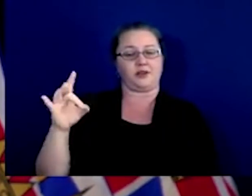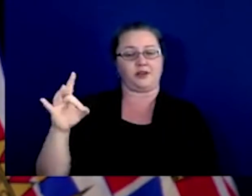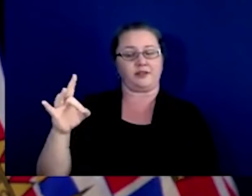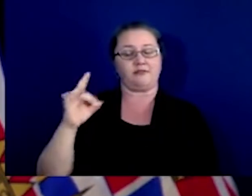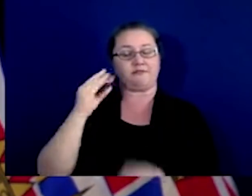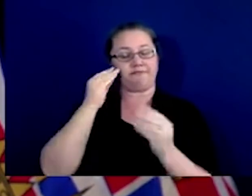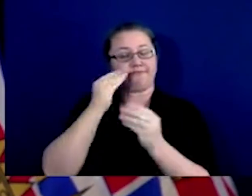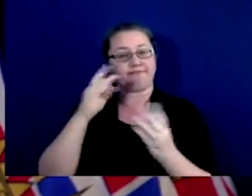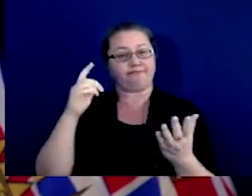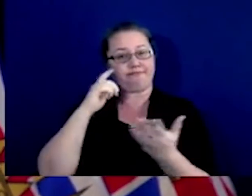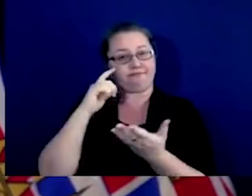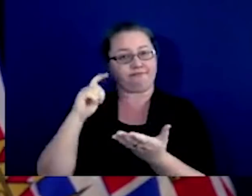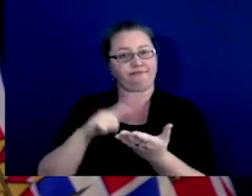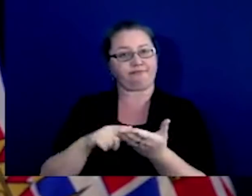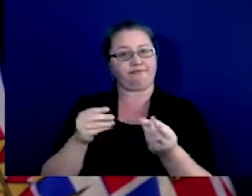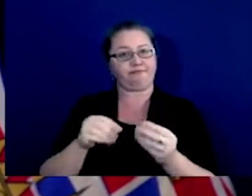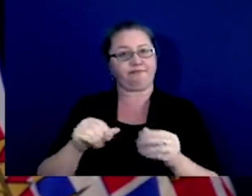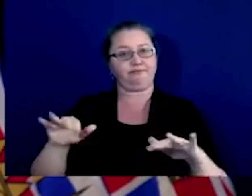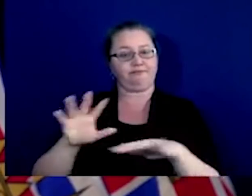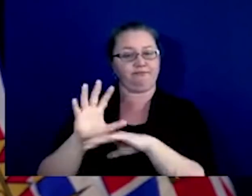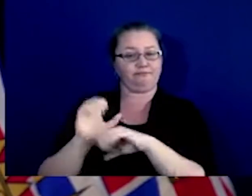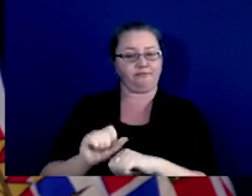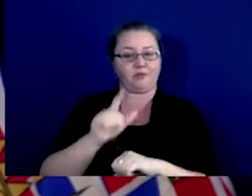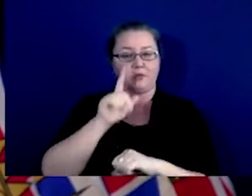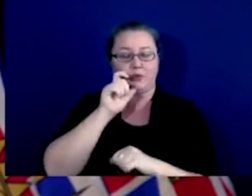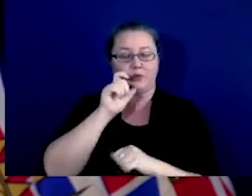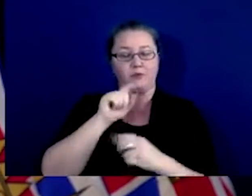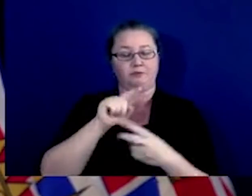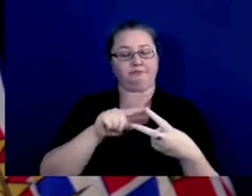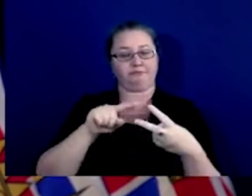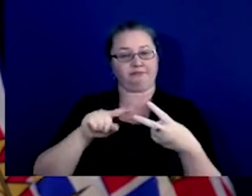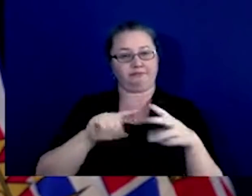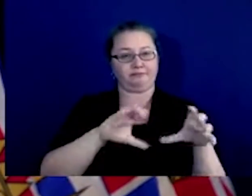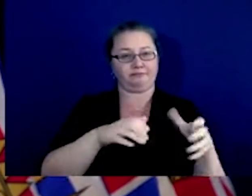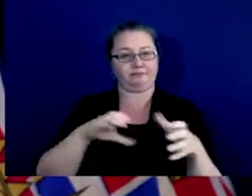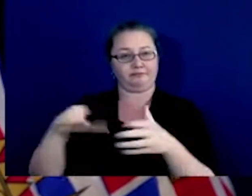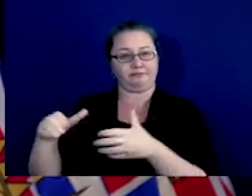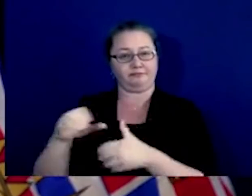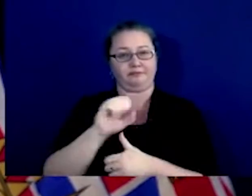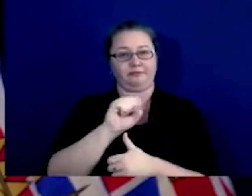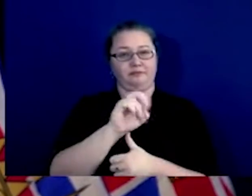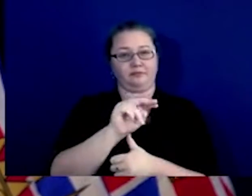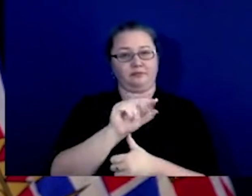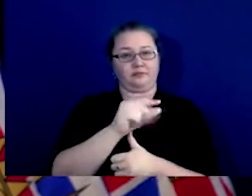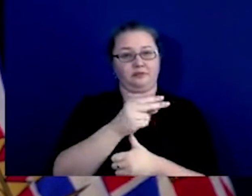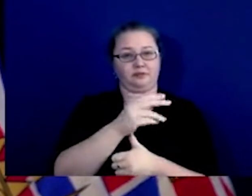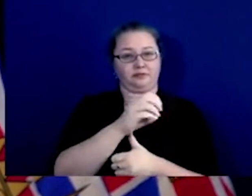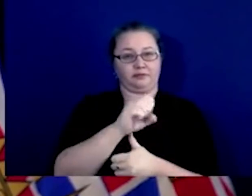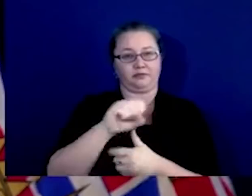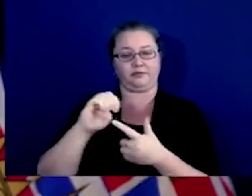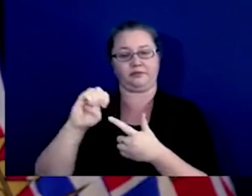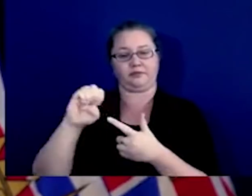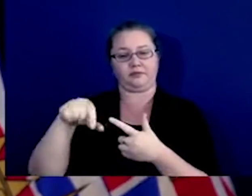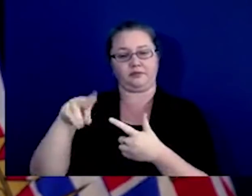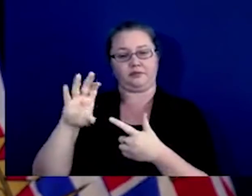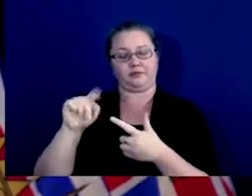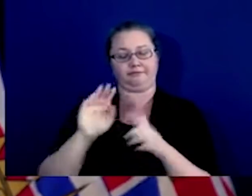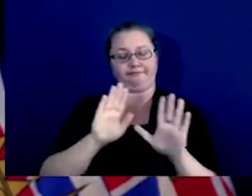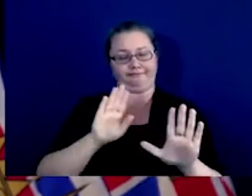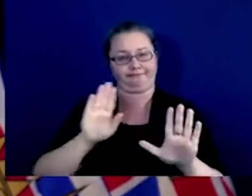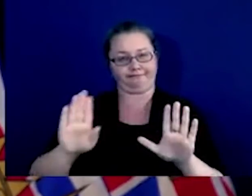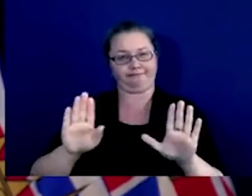linked cases, bringing our total to 10,066 people in British Columbia who've been diagnosed with